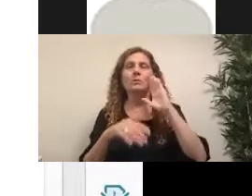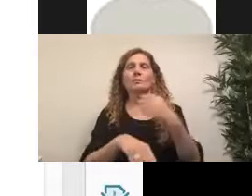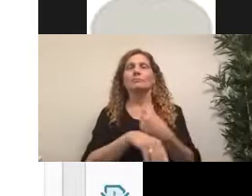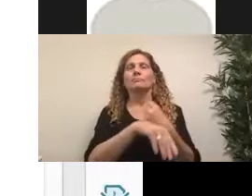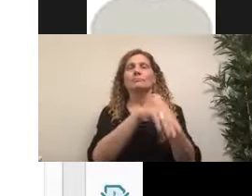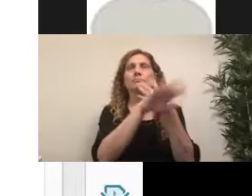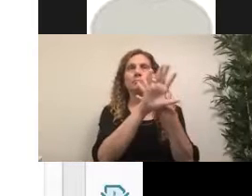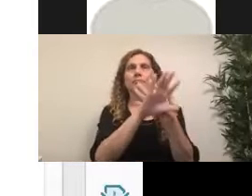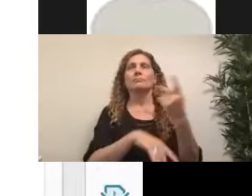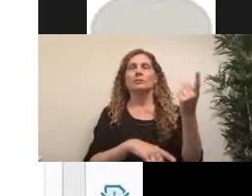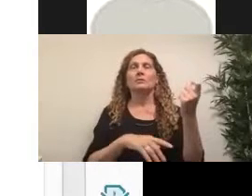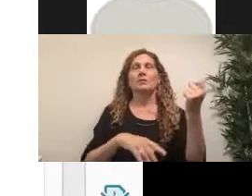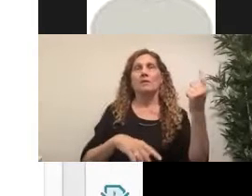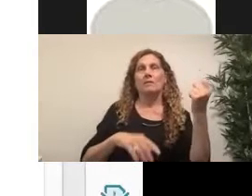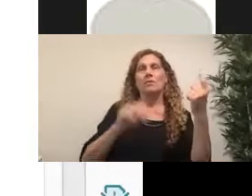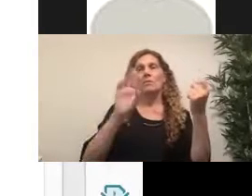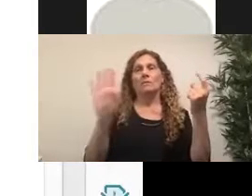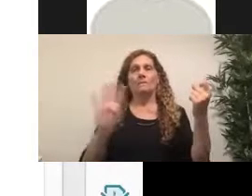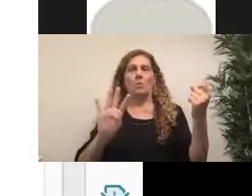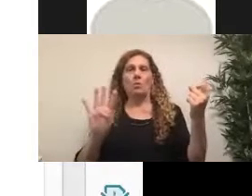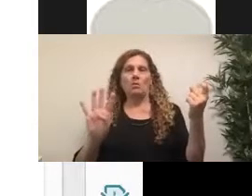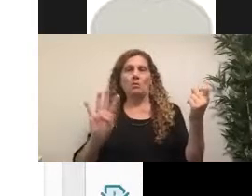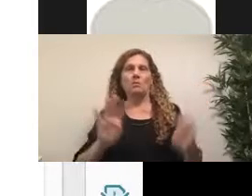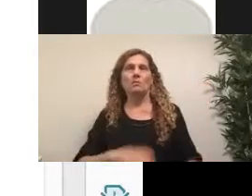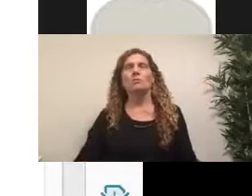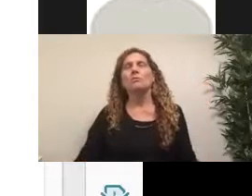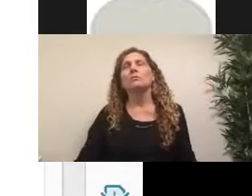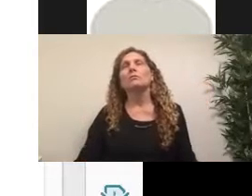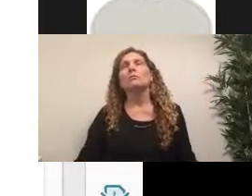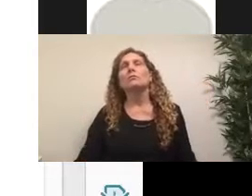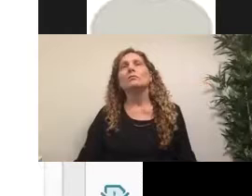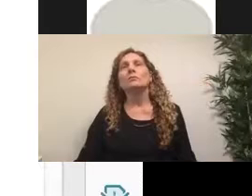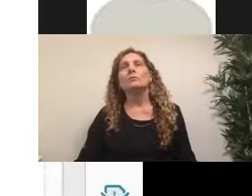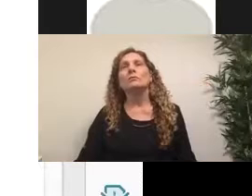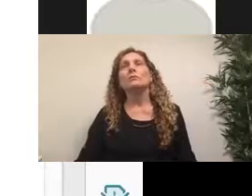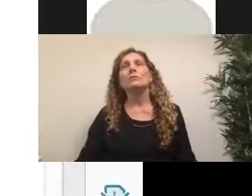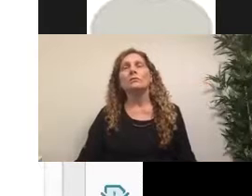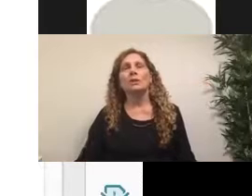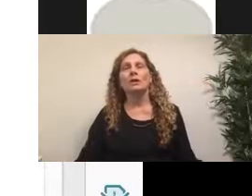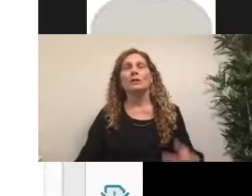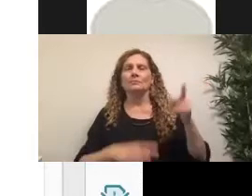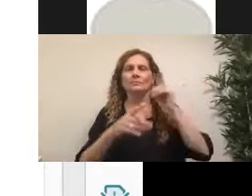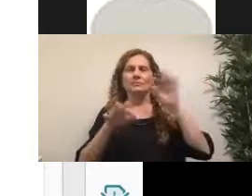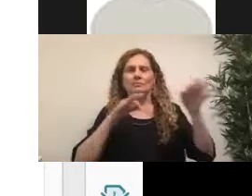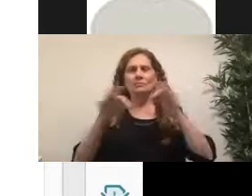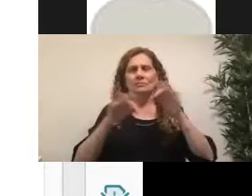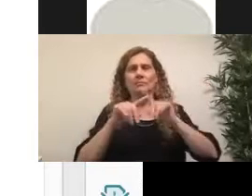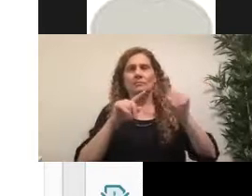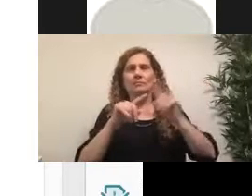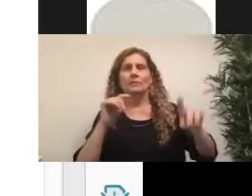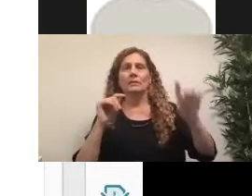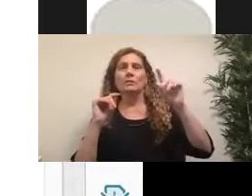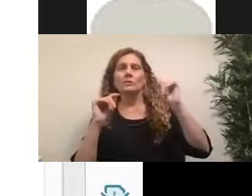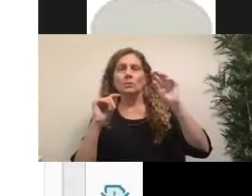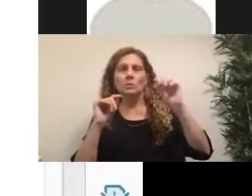sessions will provide information, tools, and resources from Milwaukee Health Department staff and other medical experts so ambassadors can feel confident when speaking to their